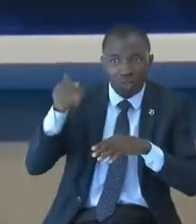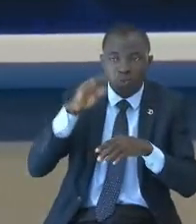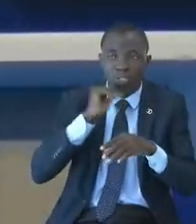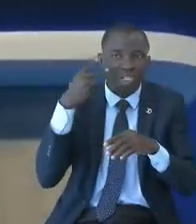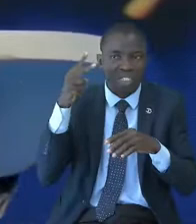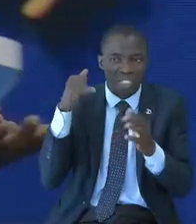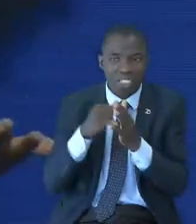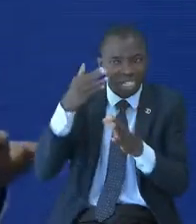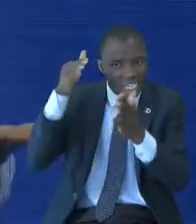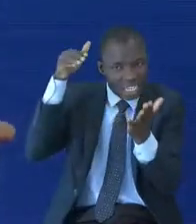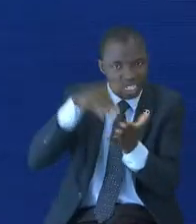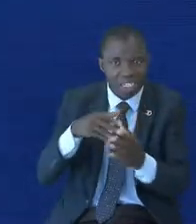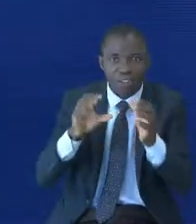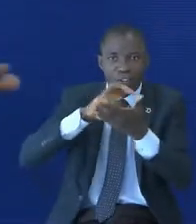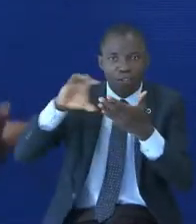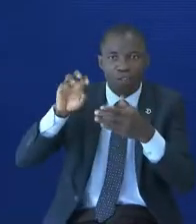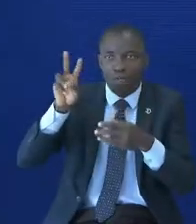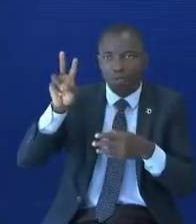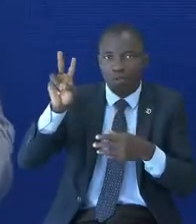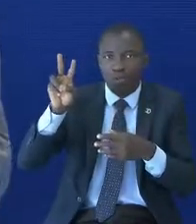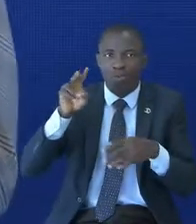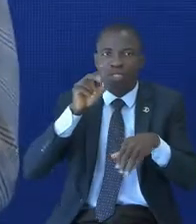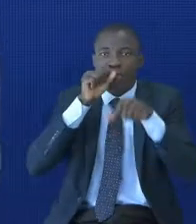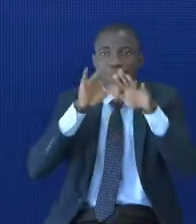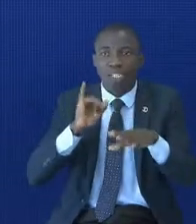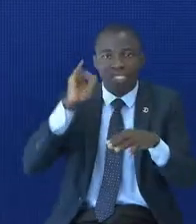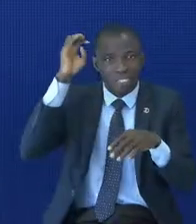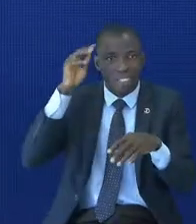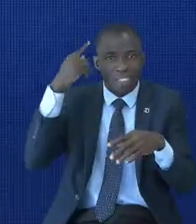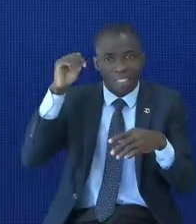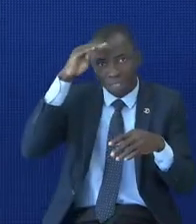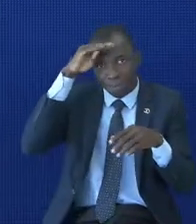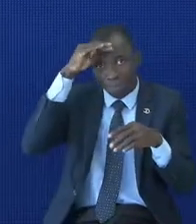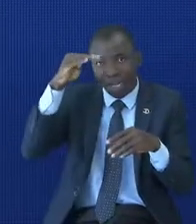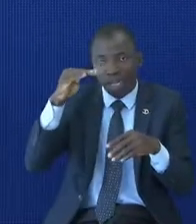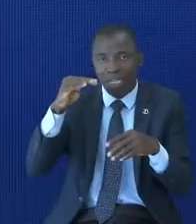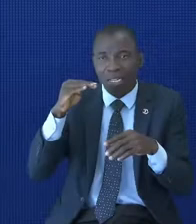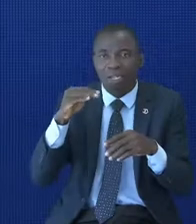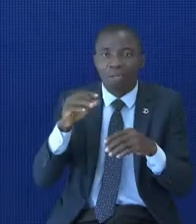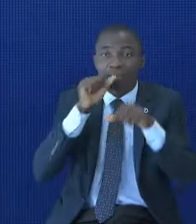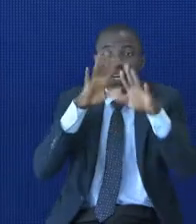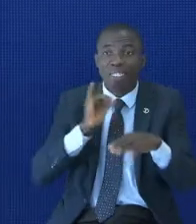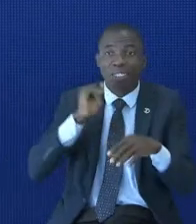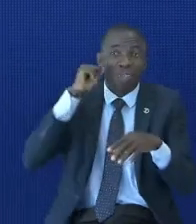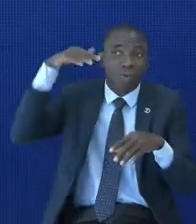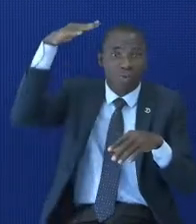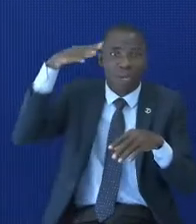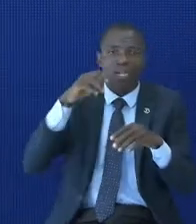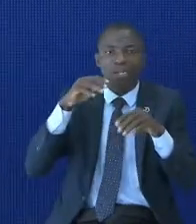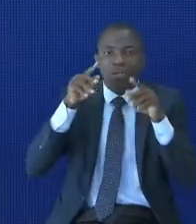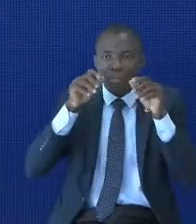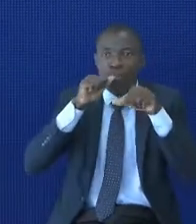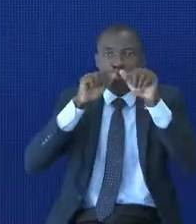at verse 2. In verse 2 it says, blessed is the man, blessed is the woman, blessed is the